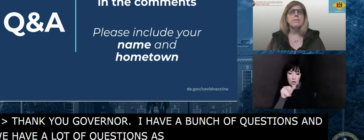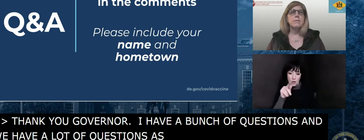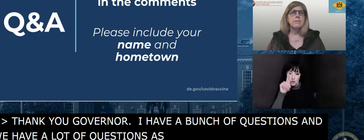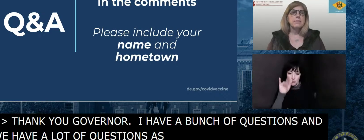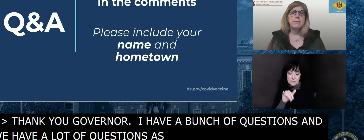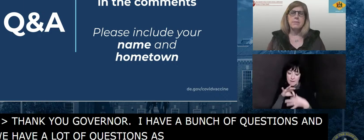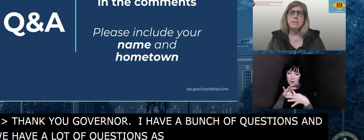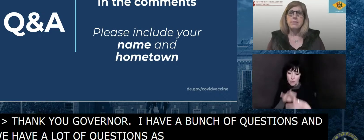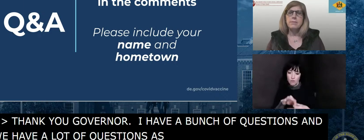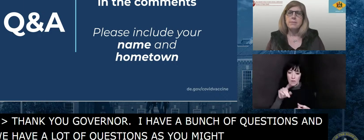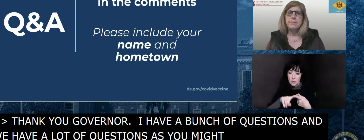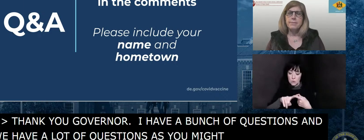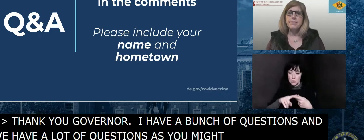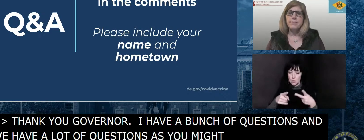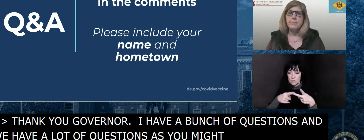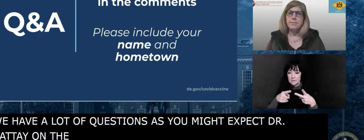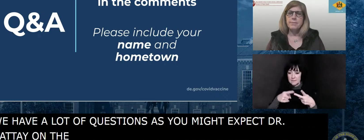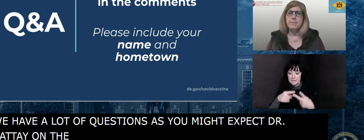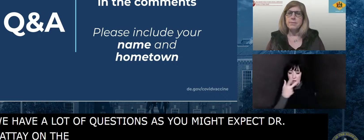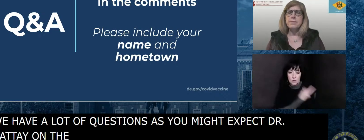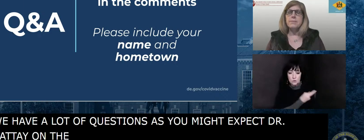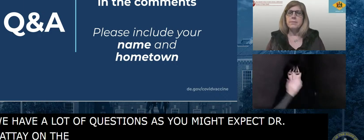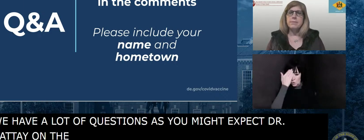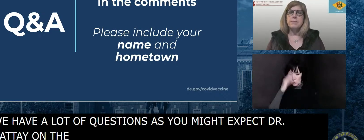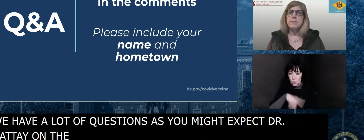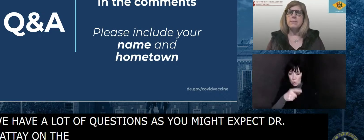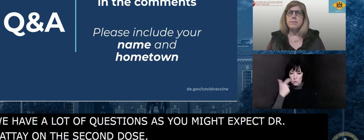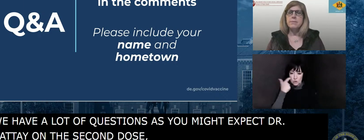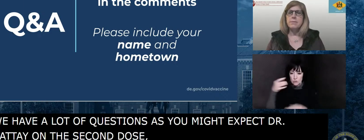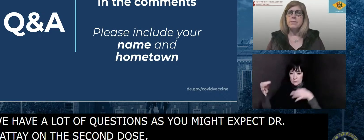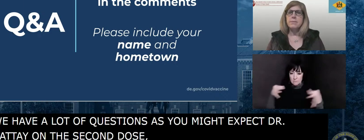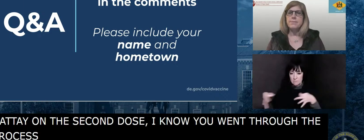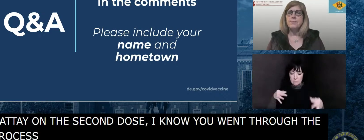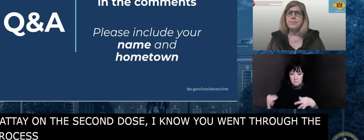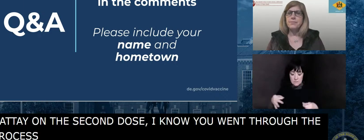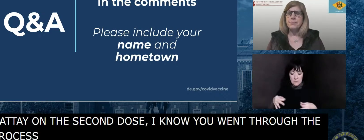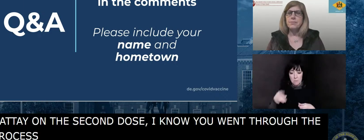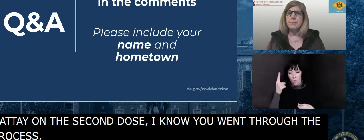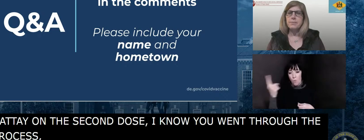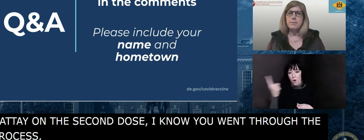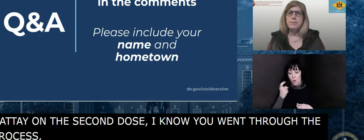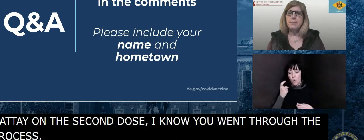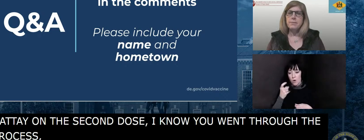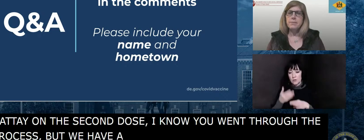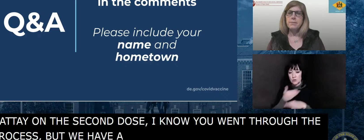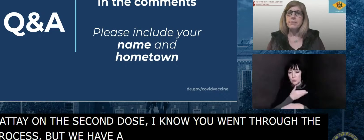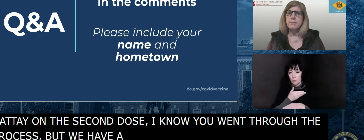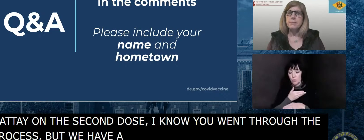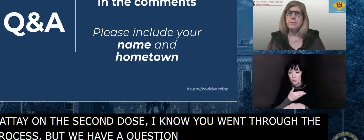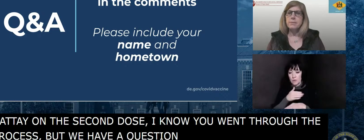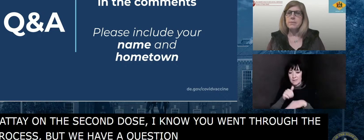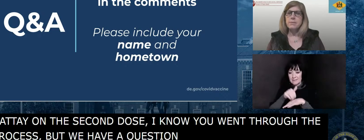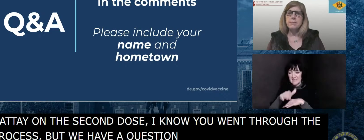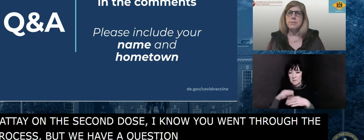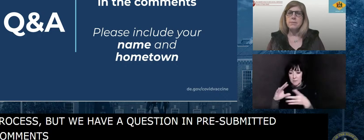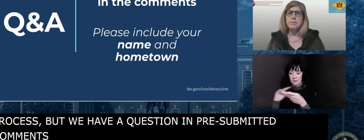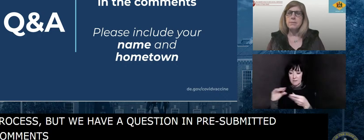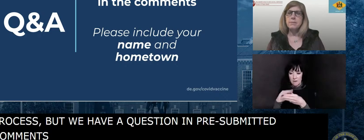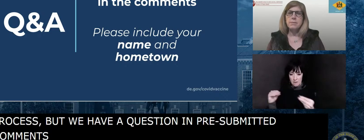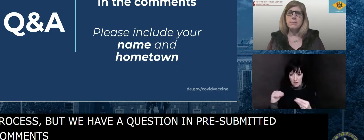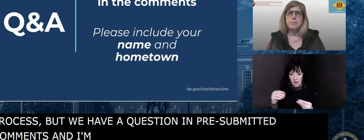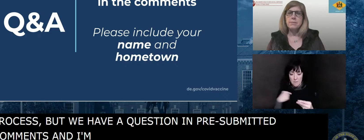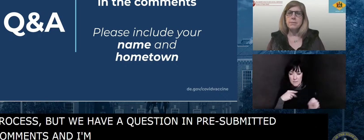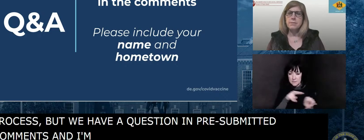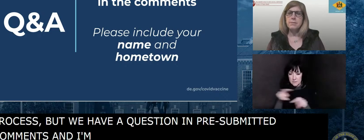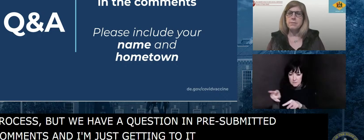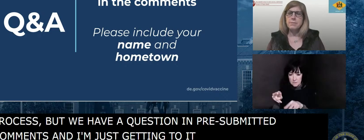you just went through the process on the second dose, but we have a question in the pre-submitted comments here, and I am just getting to it. It's just, can